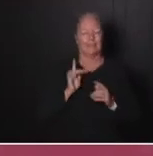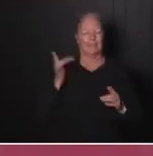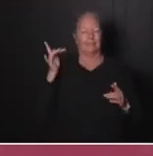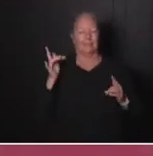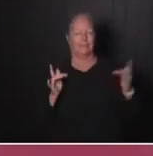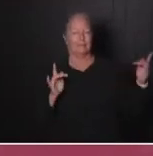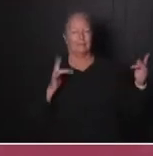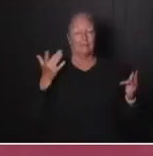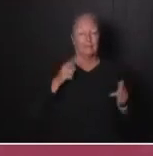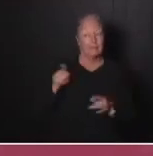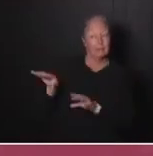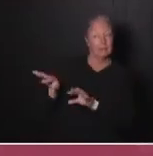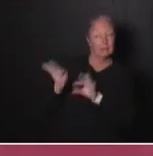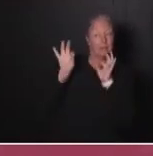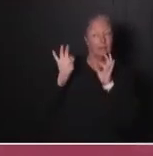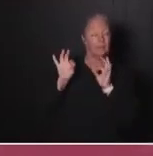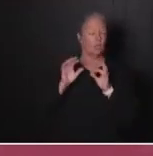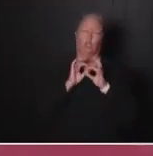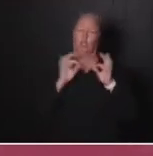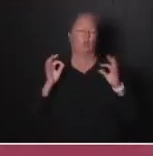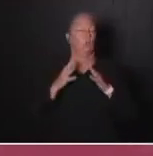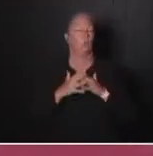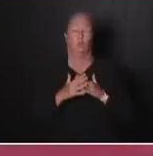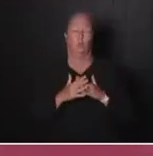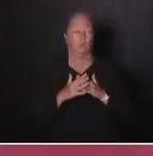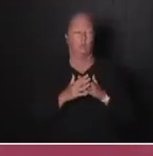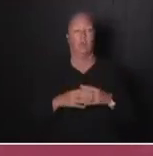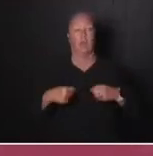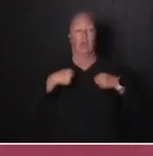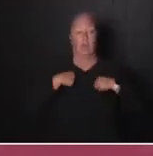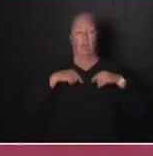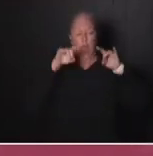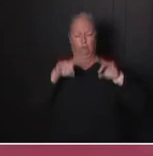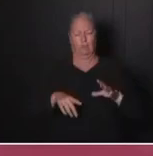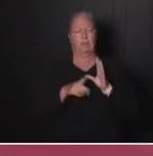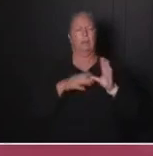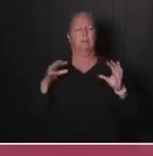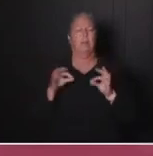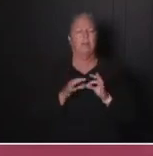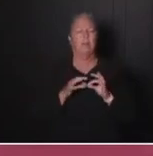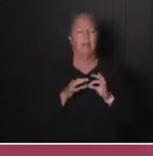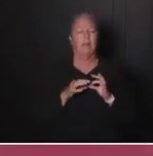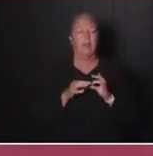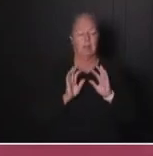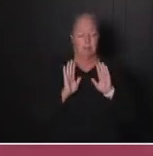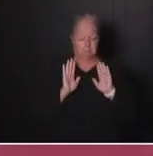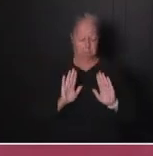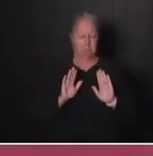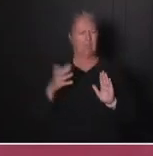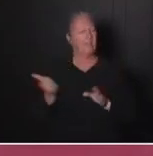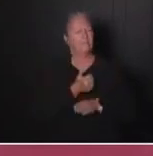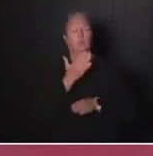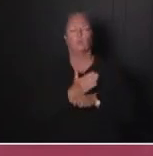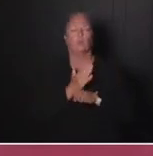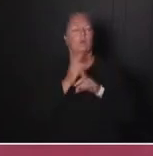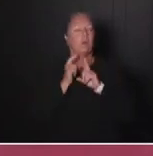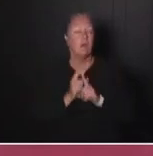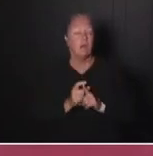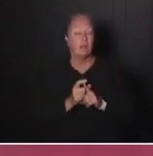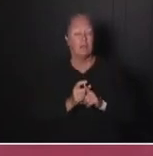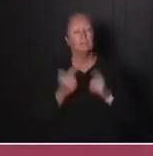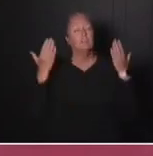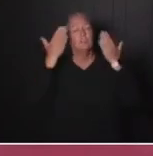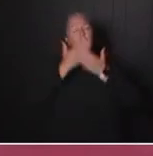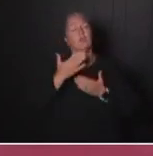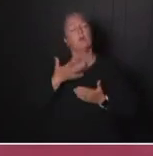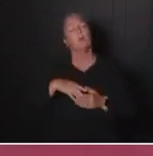re-election. But I and Australian Labor take nothing for granted. Tonight I want to talk to you about